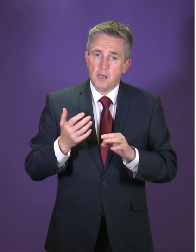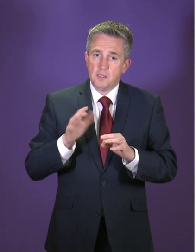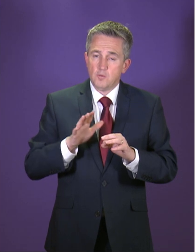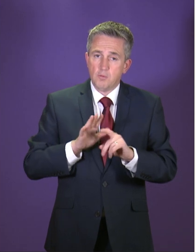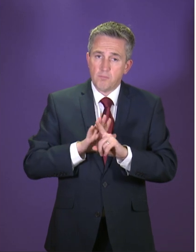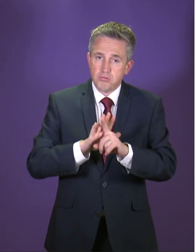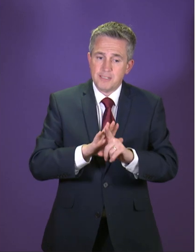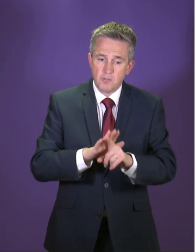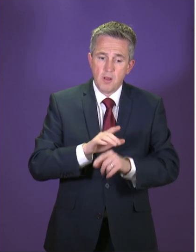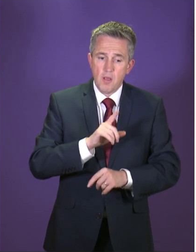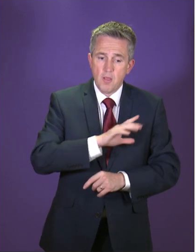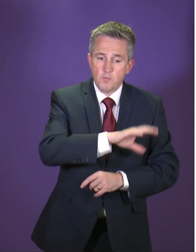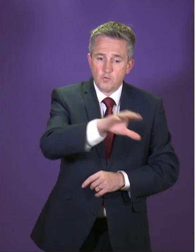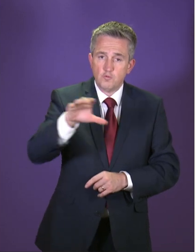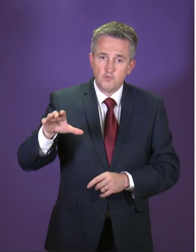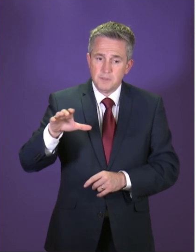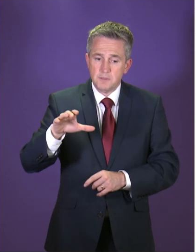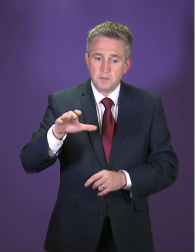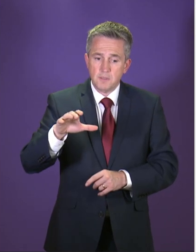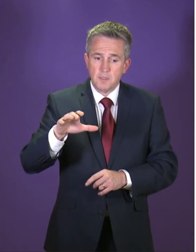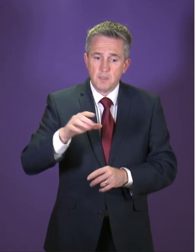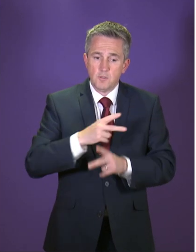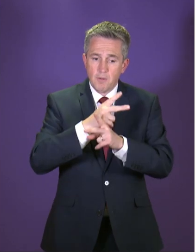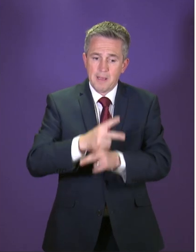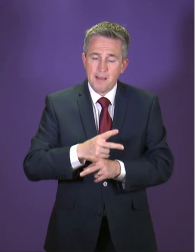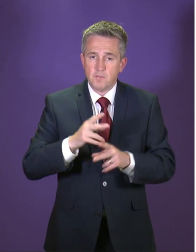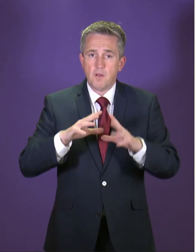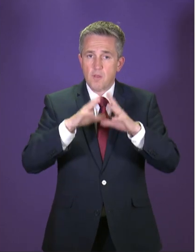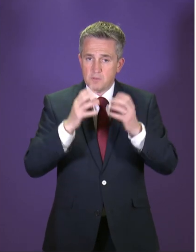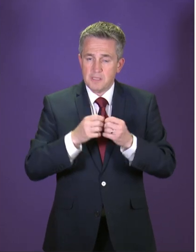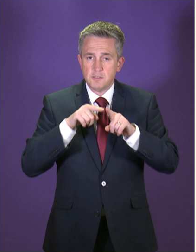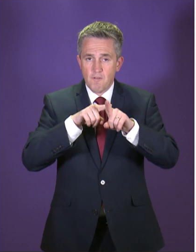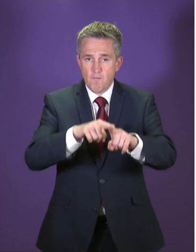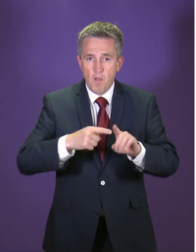upon those countries to ensure that they adhere to the convention.